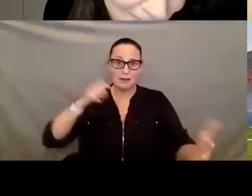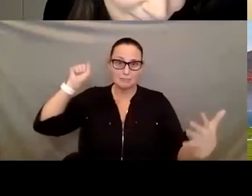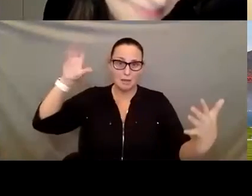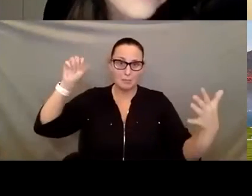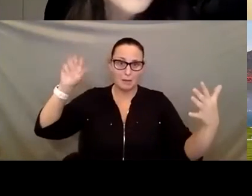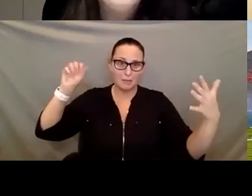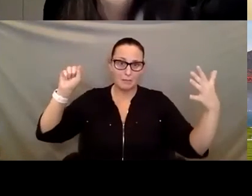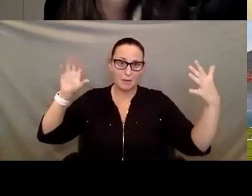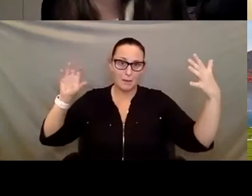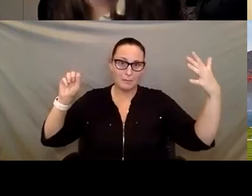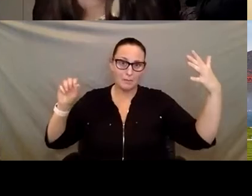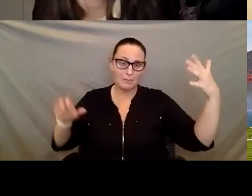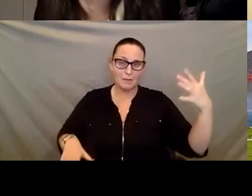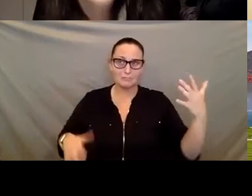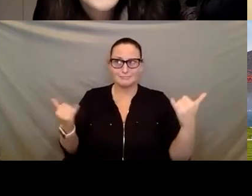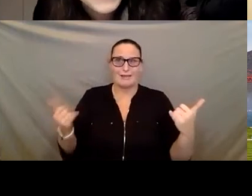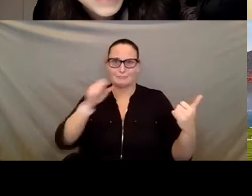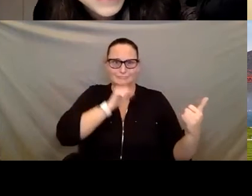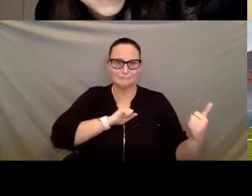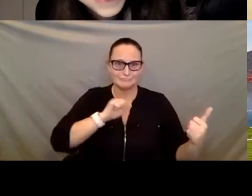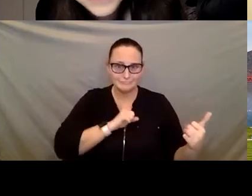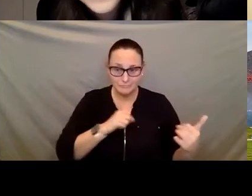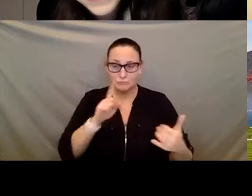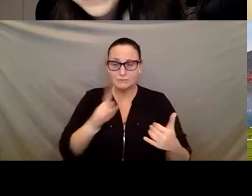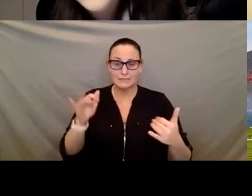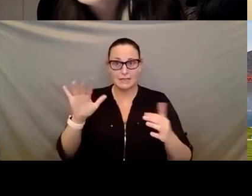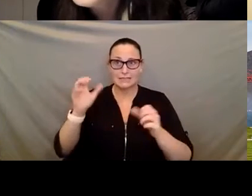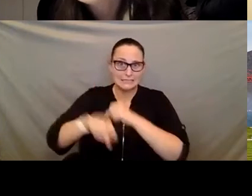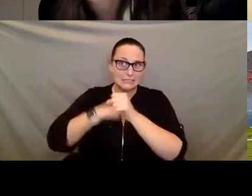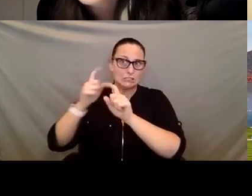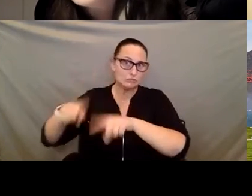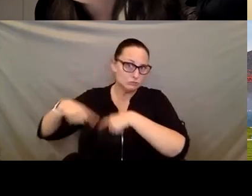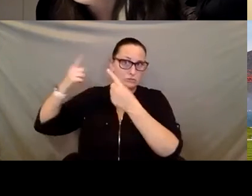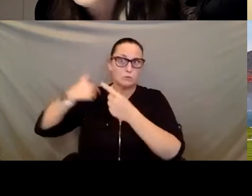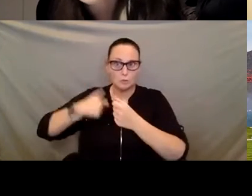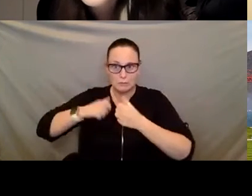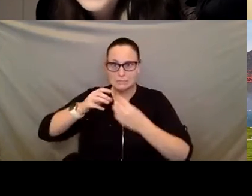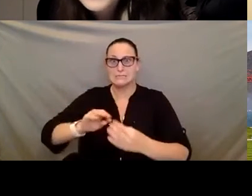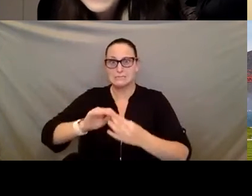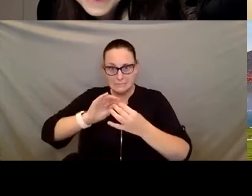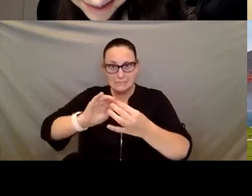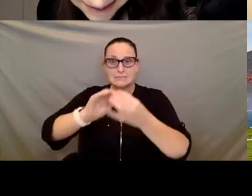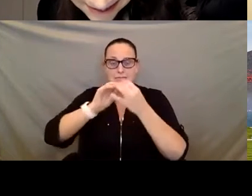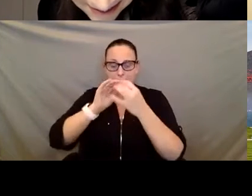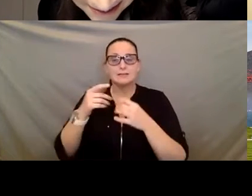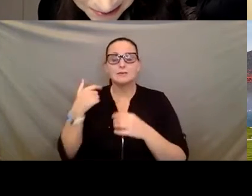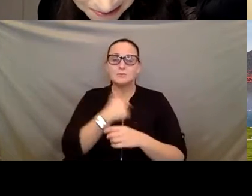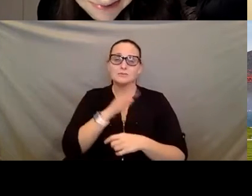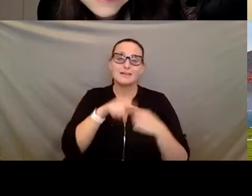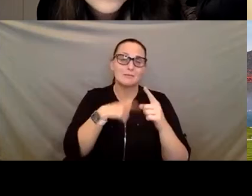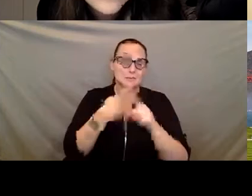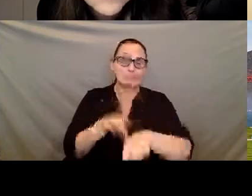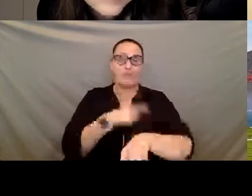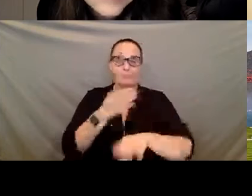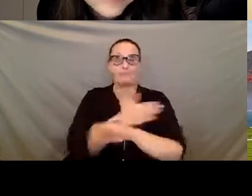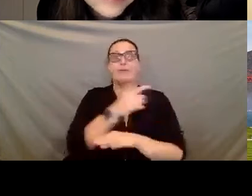off like they're nothing, where these were years in the making. I mean, these were things that we were talking about long before I